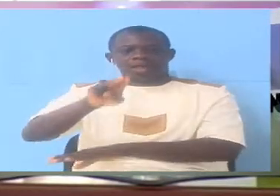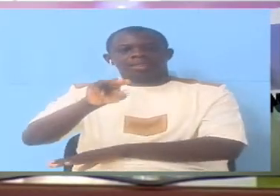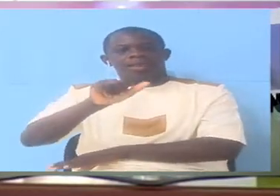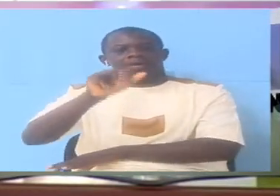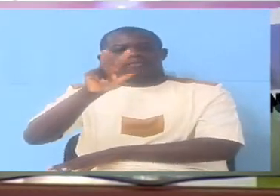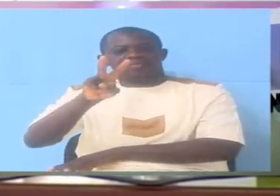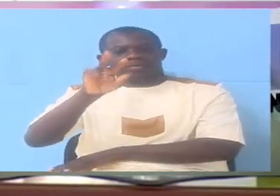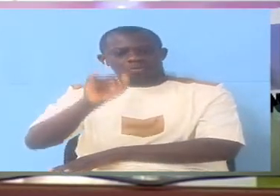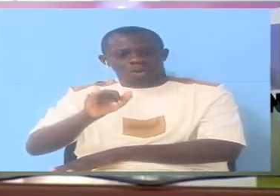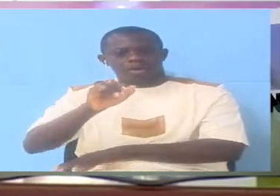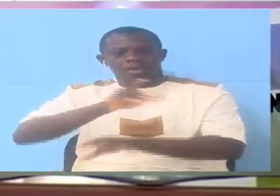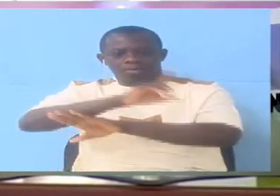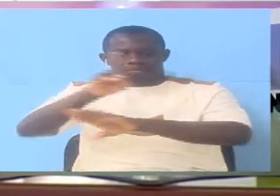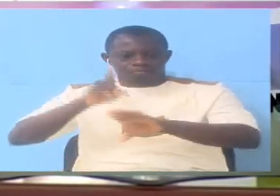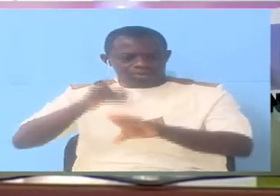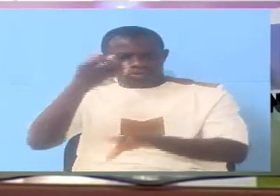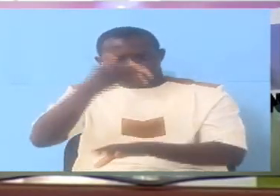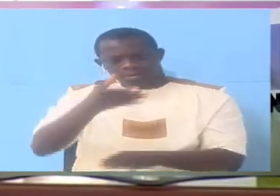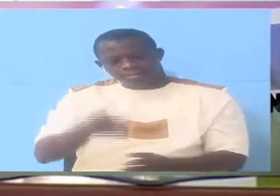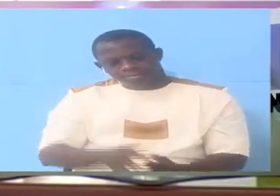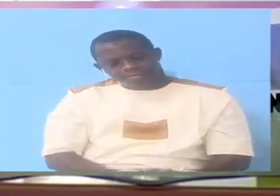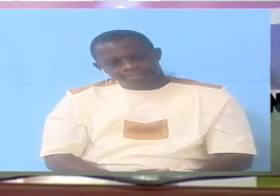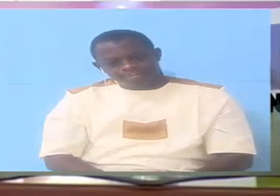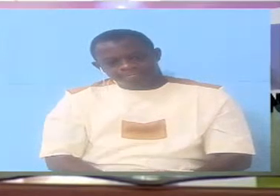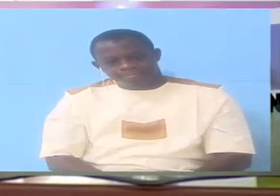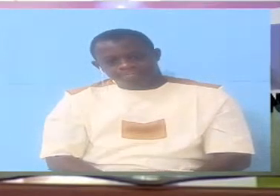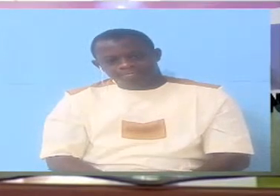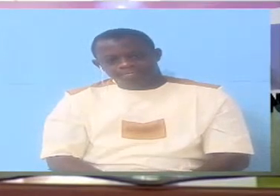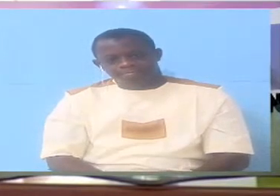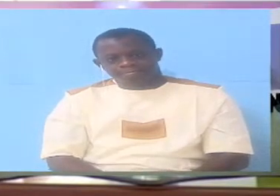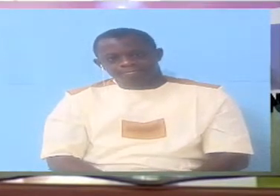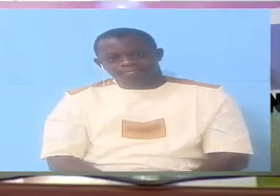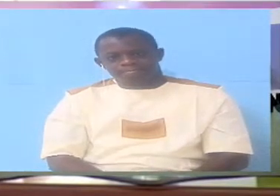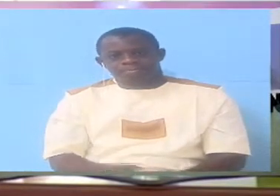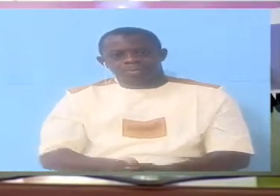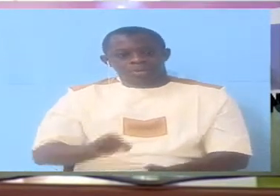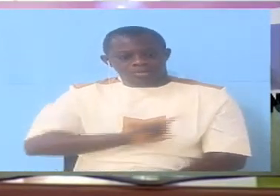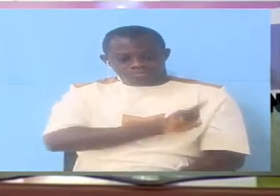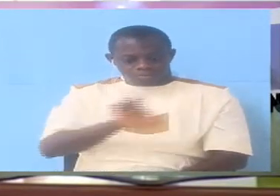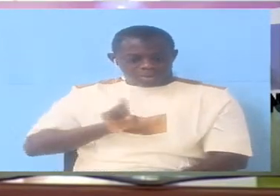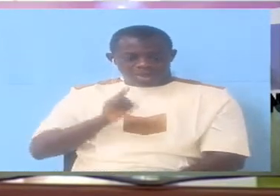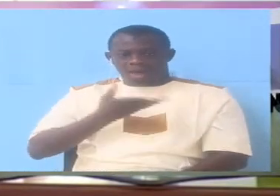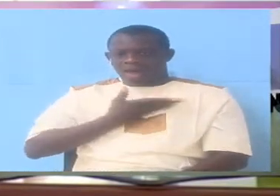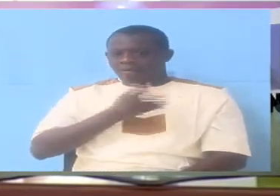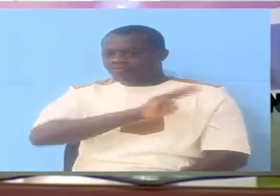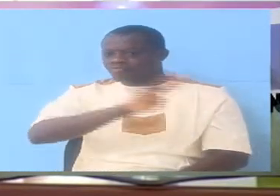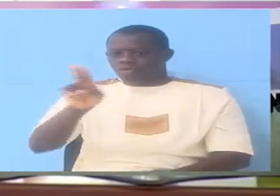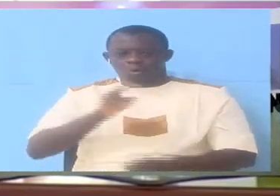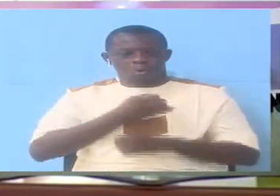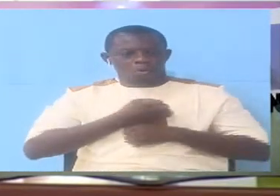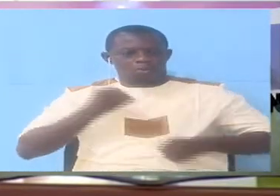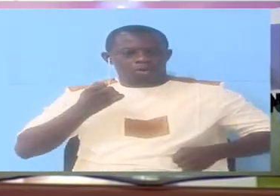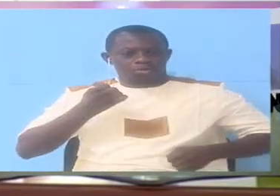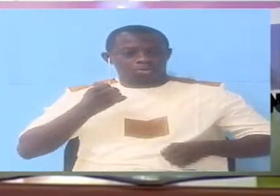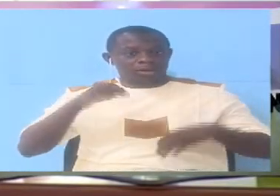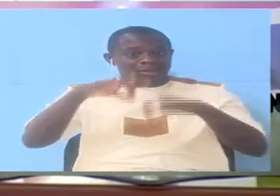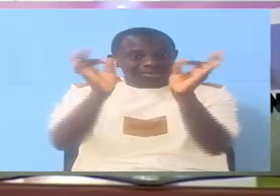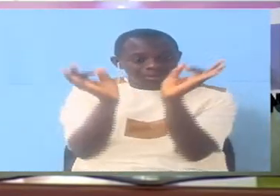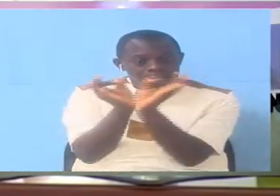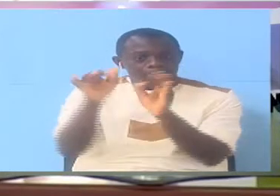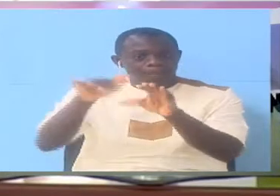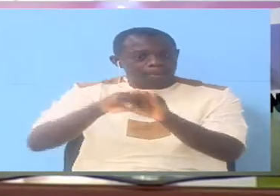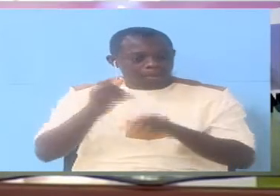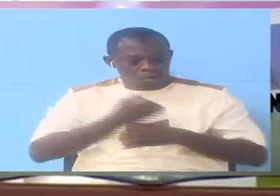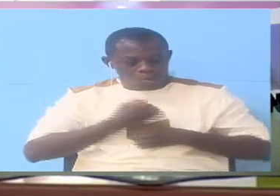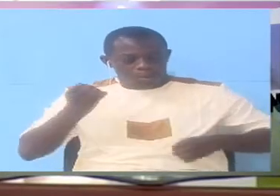nga xam ne moo di Naval Command ba seen place bi. they were not armed. ñoom ñëpp amul kenn ku ci gànnaayu. Neither